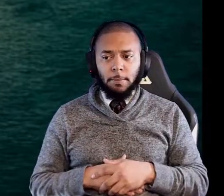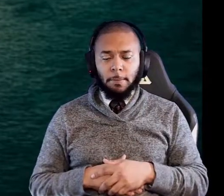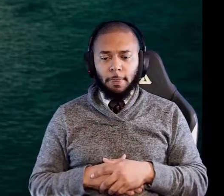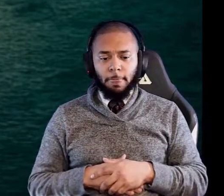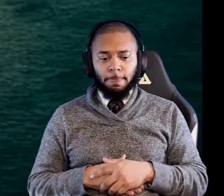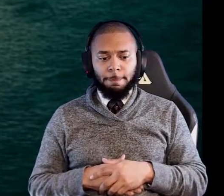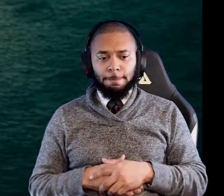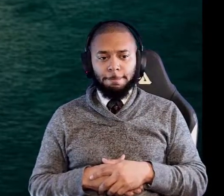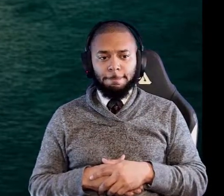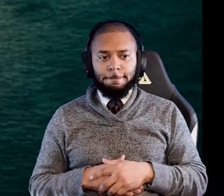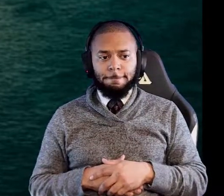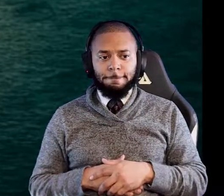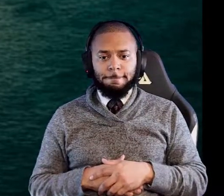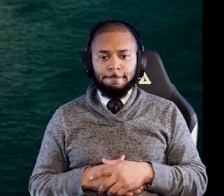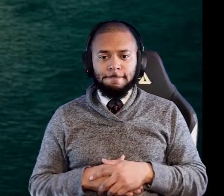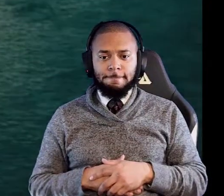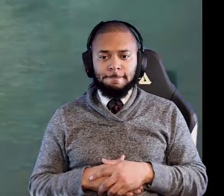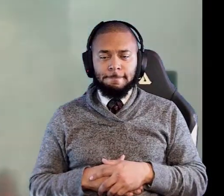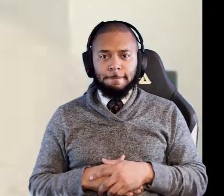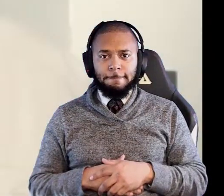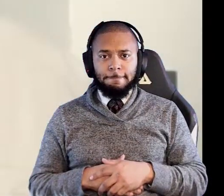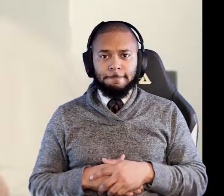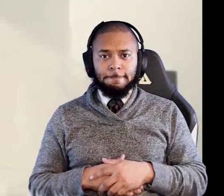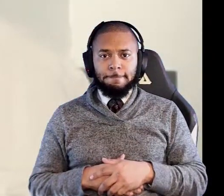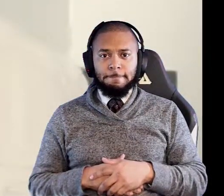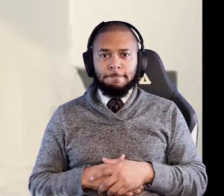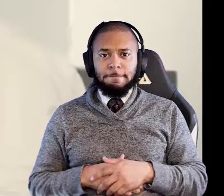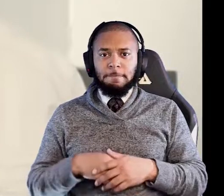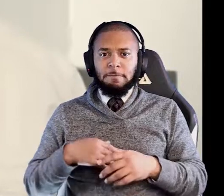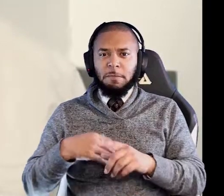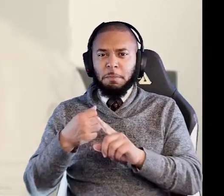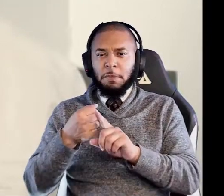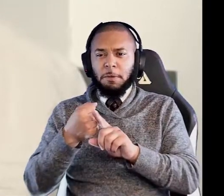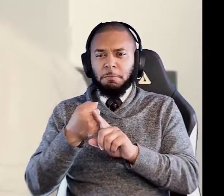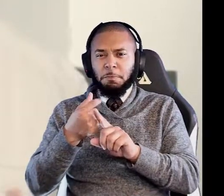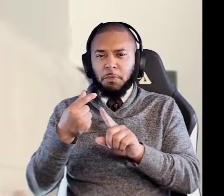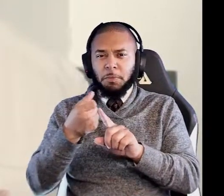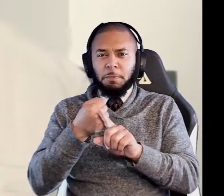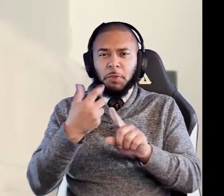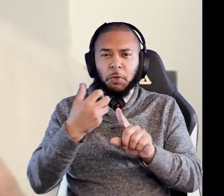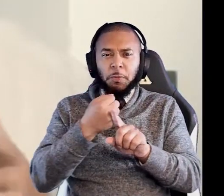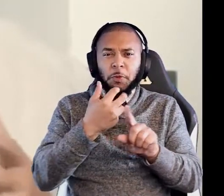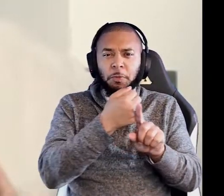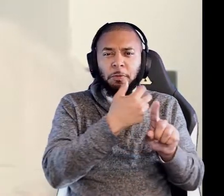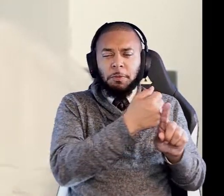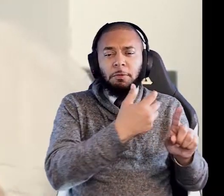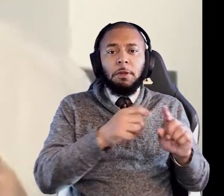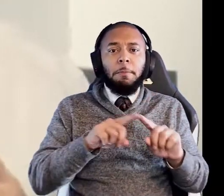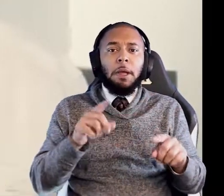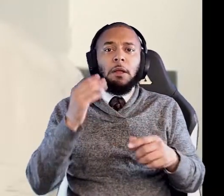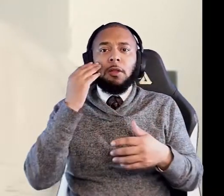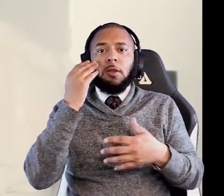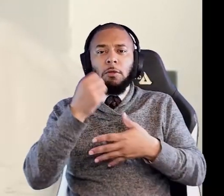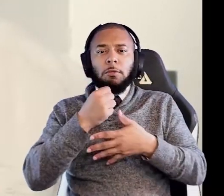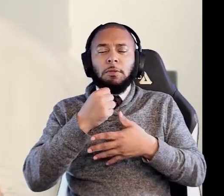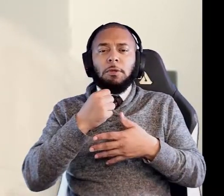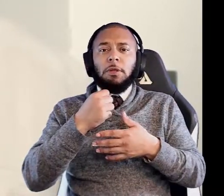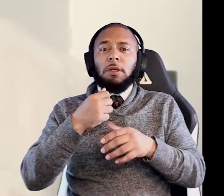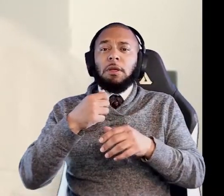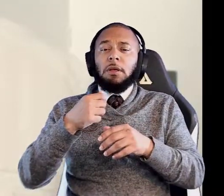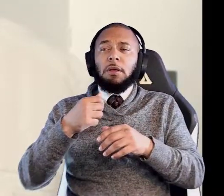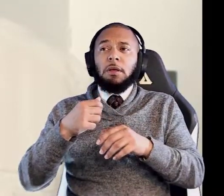coastal marshes, and mangrove swamps. I want to touch a little bit on each of those, but be it known that those are the subject of many